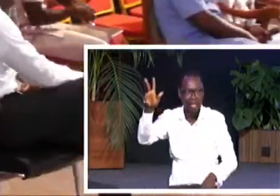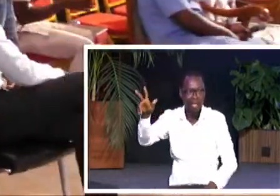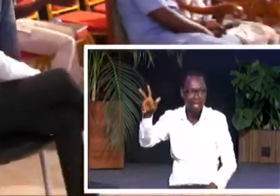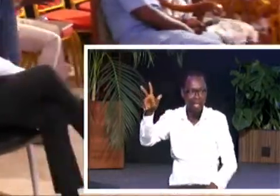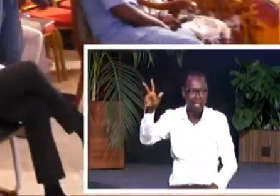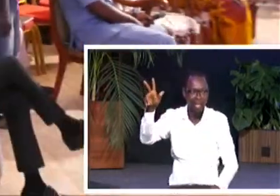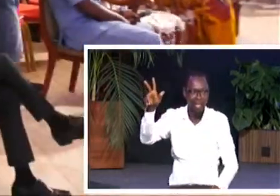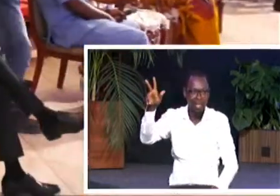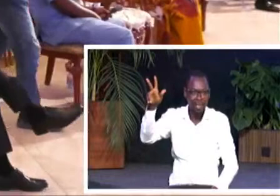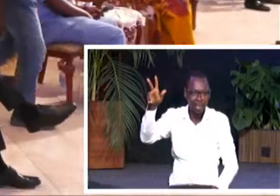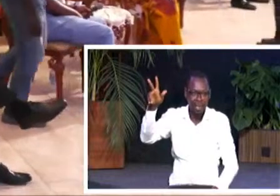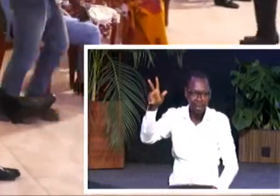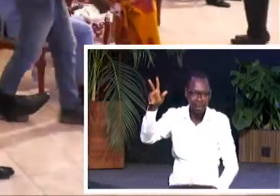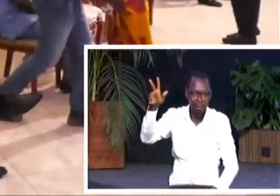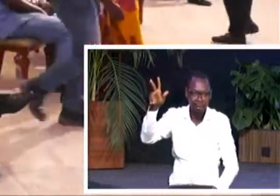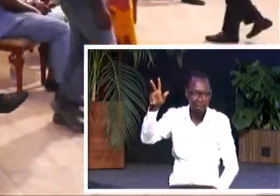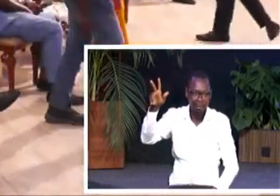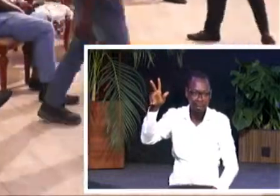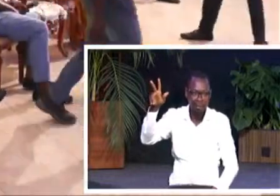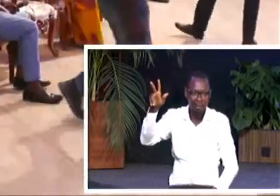Oh, take your time.